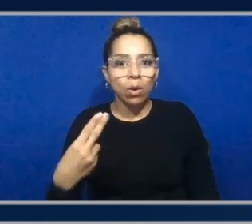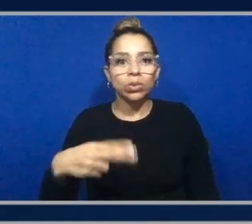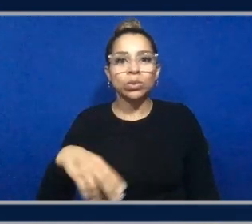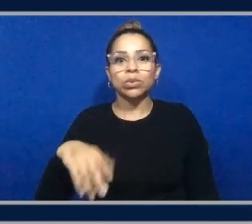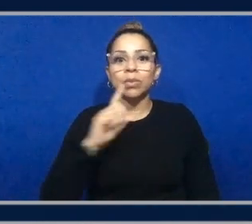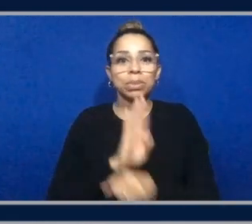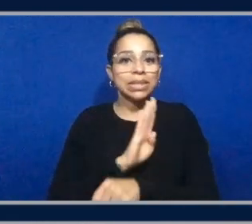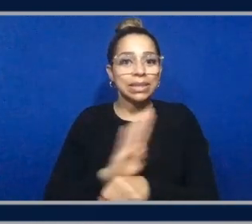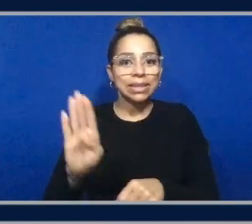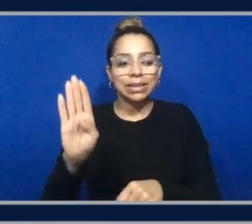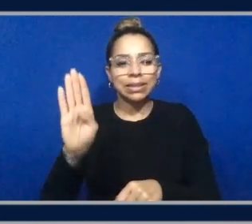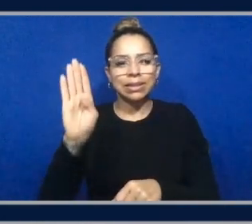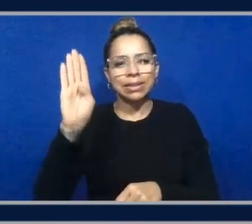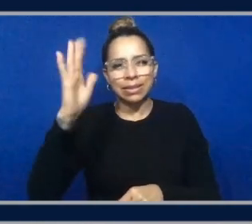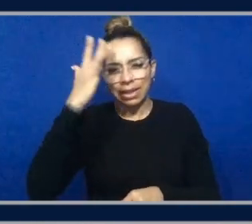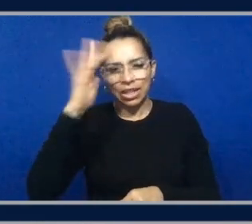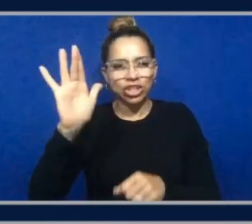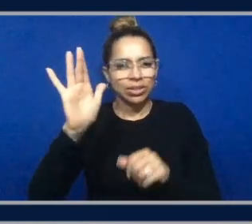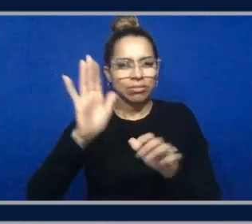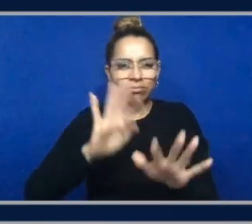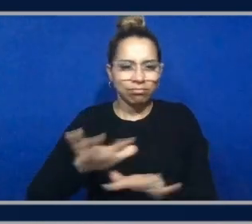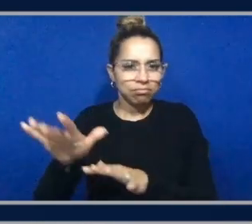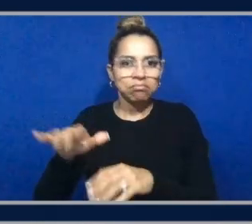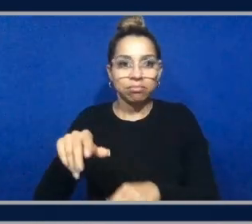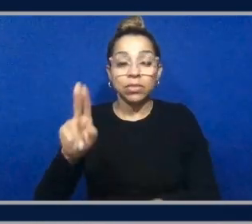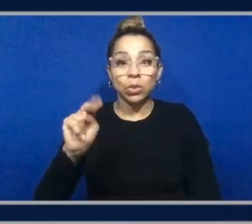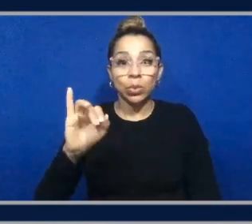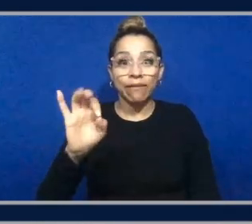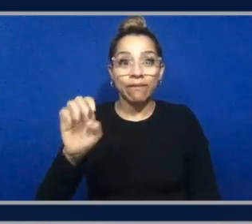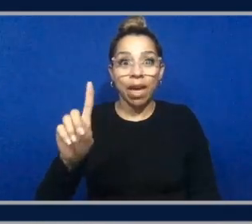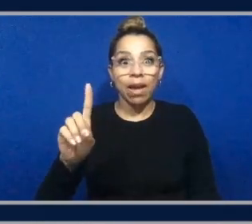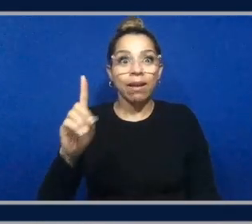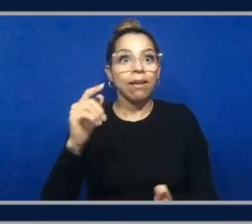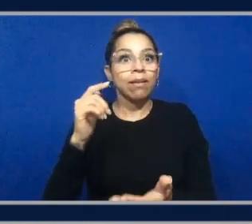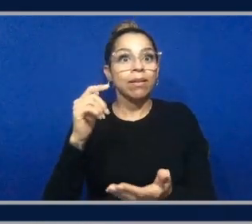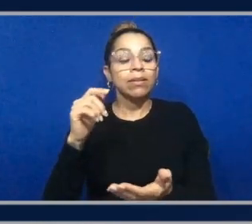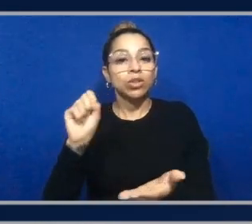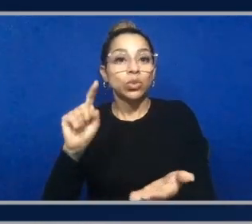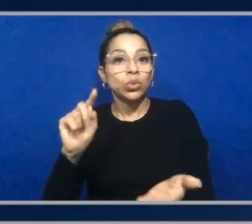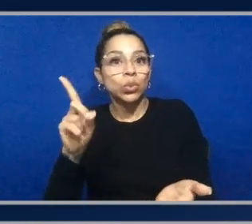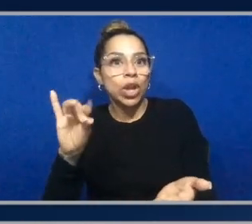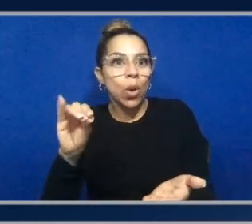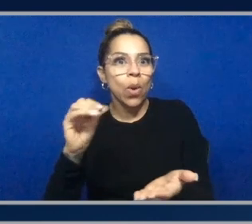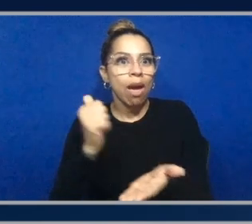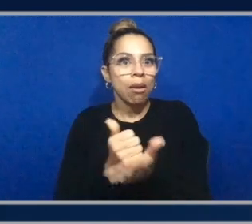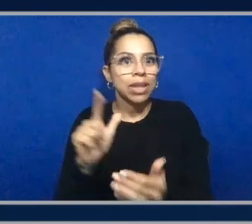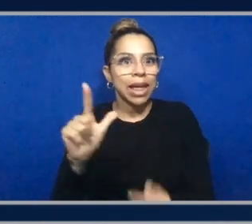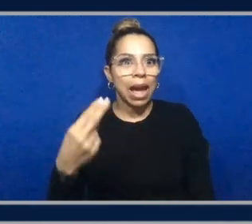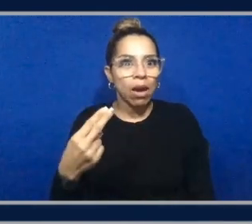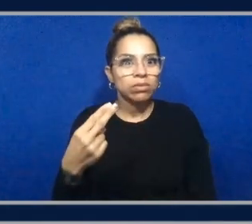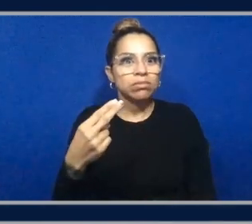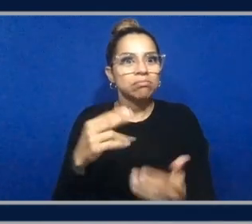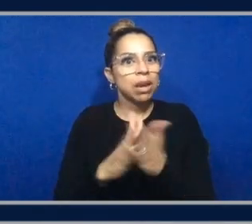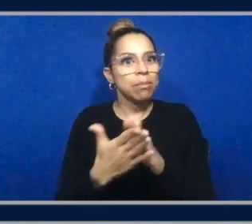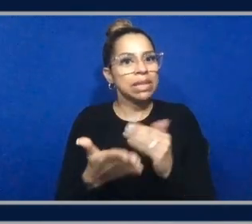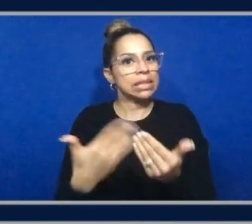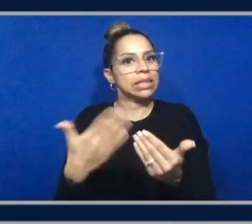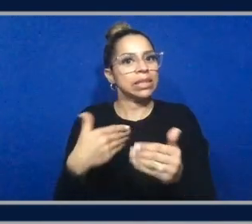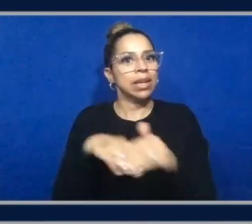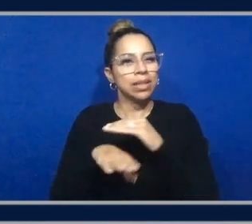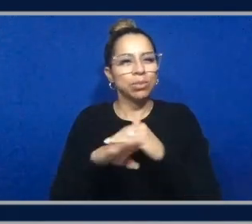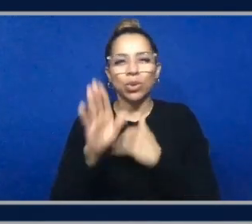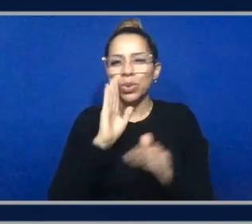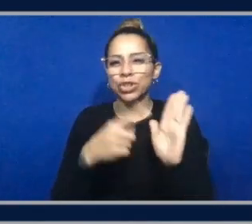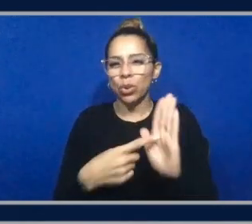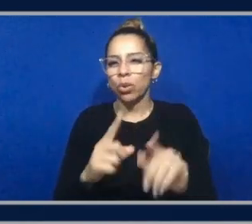Studio kind of makes that Lakehouse accessible very easily throughout all the tools that we'll see. So